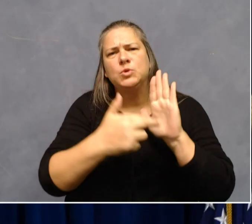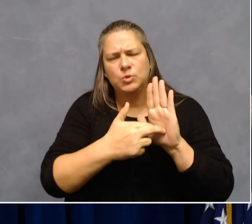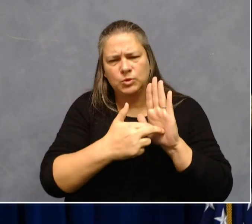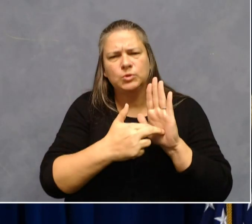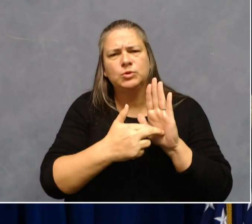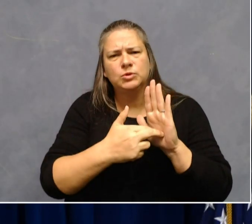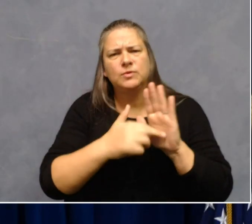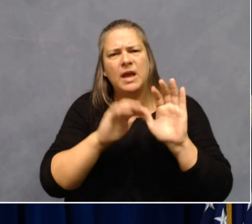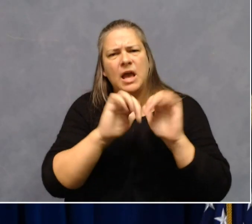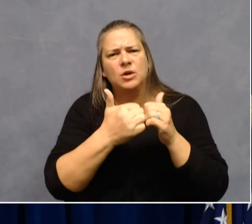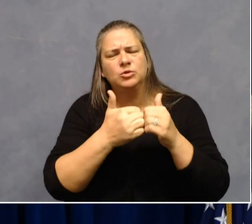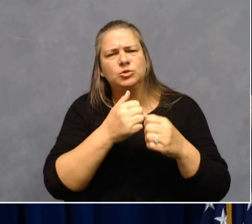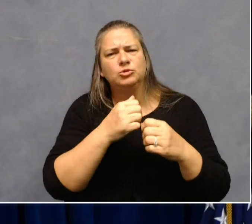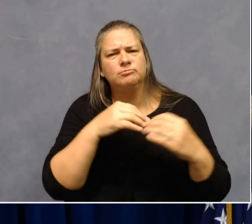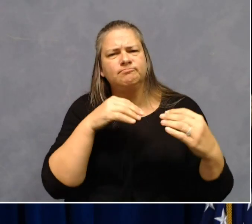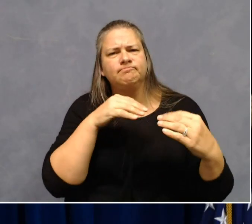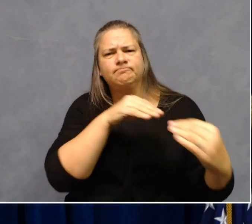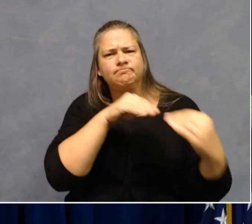COVID-19?